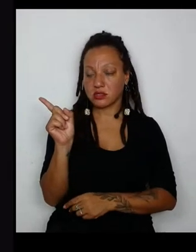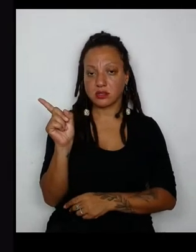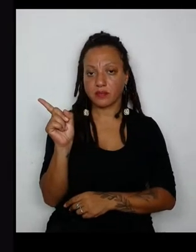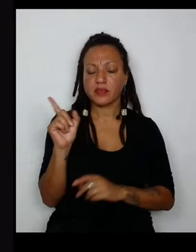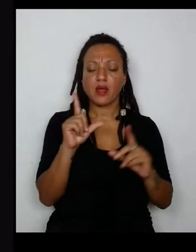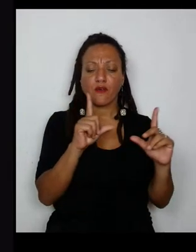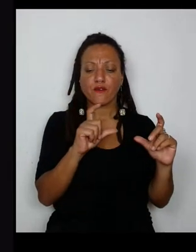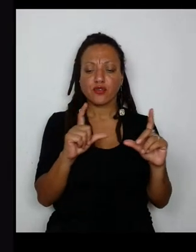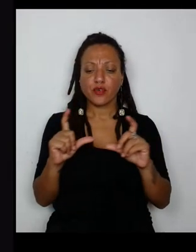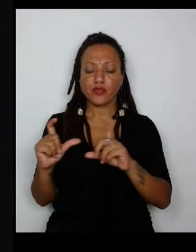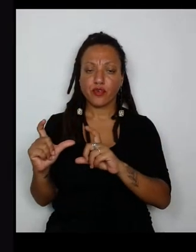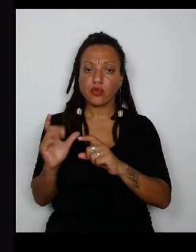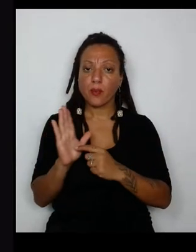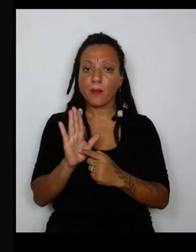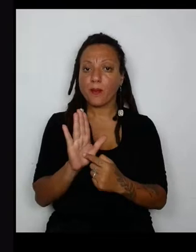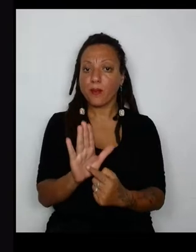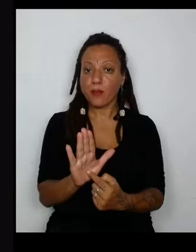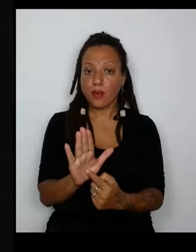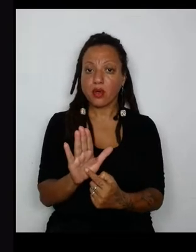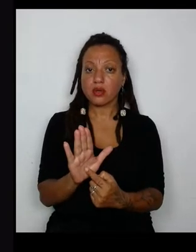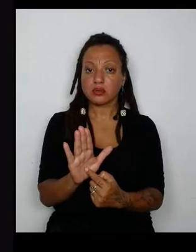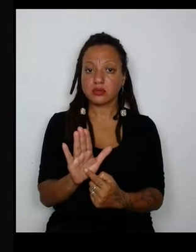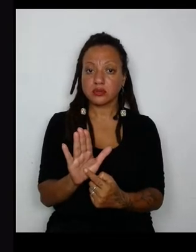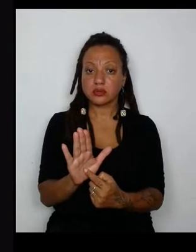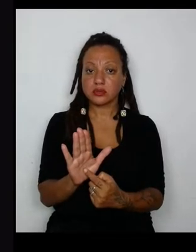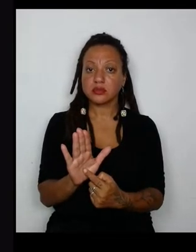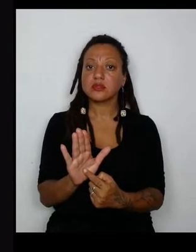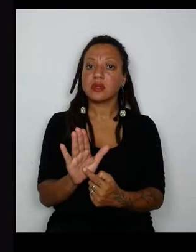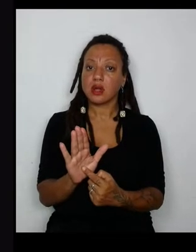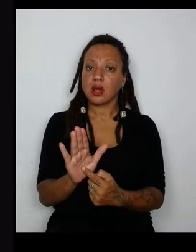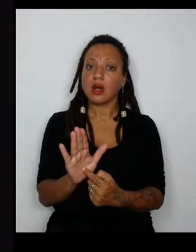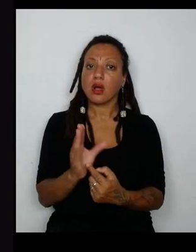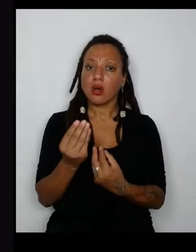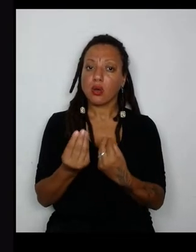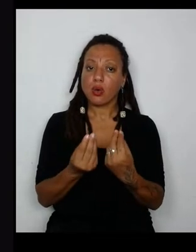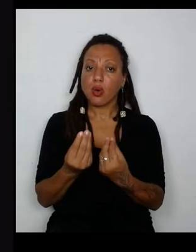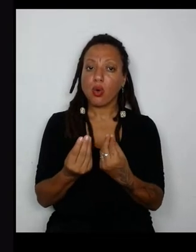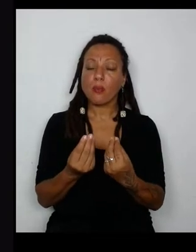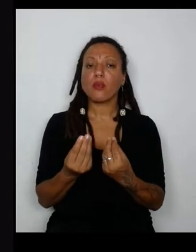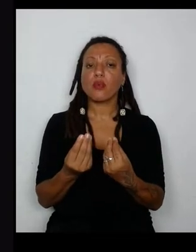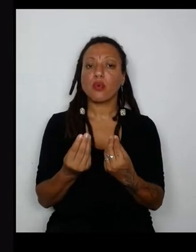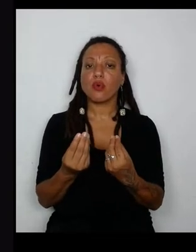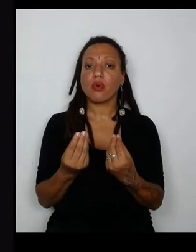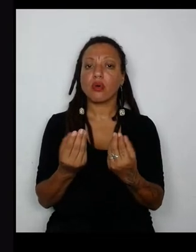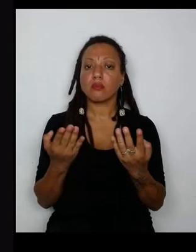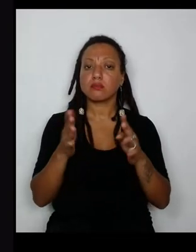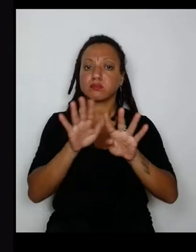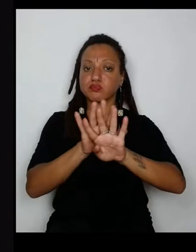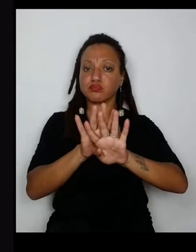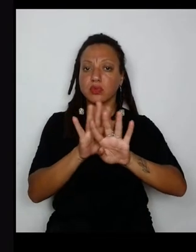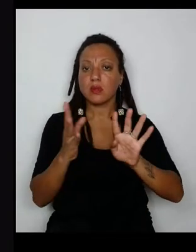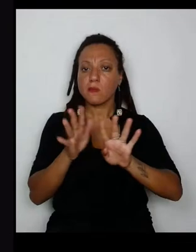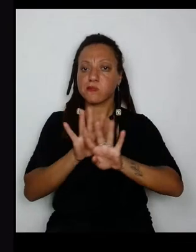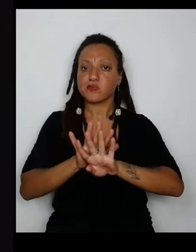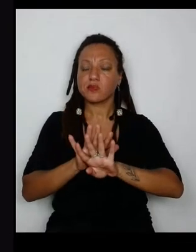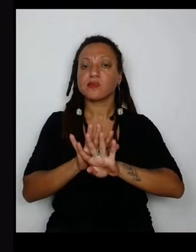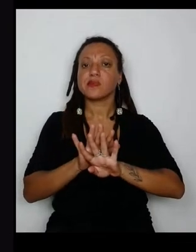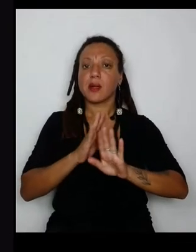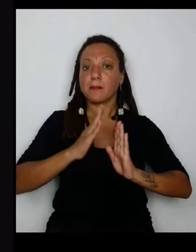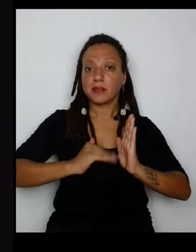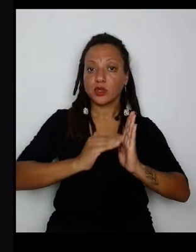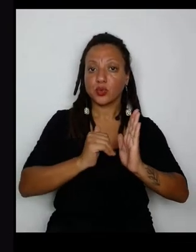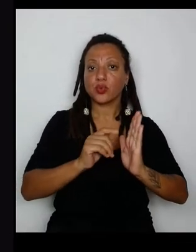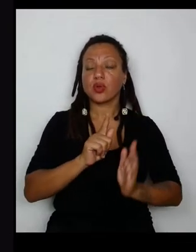superimposed onto a number of gogan paintings the works artifacts artifice is immediately